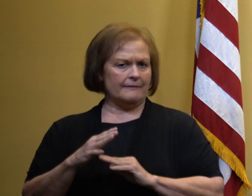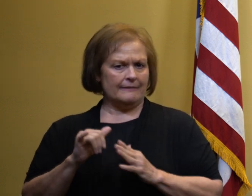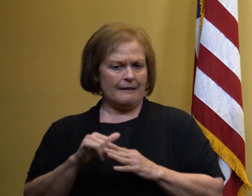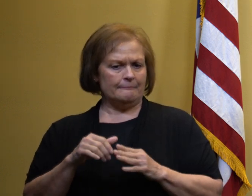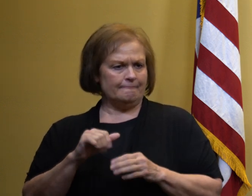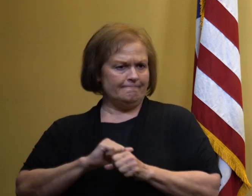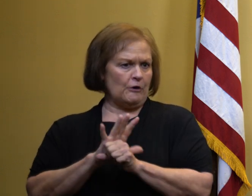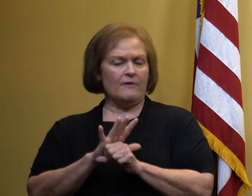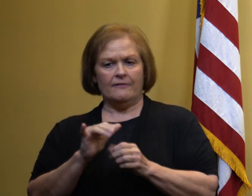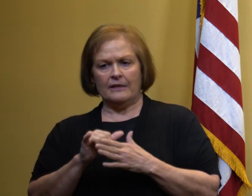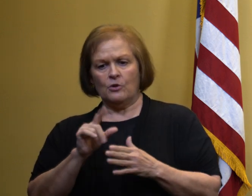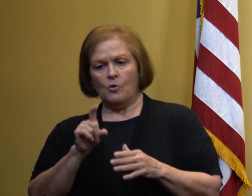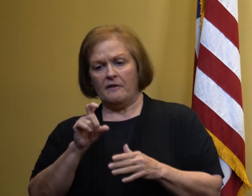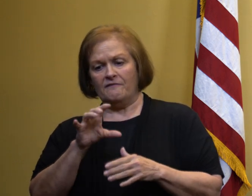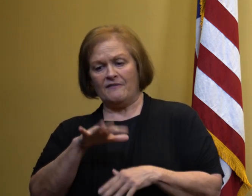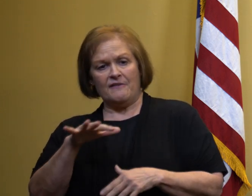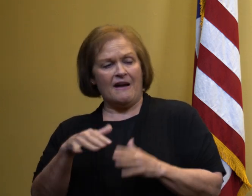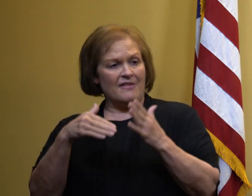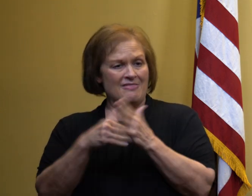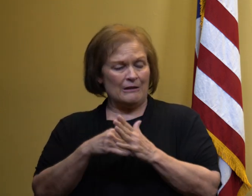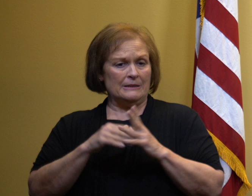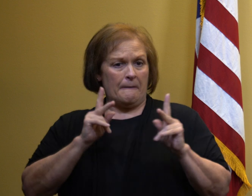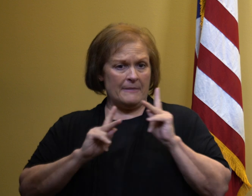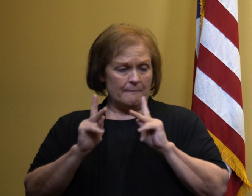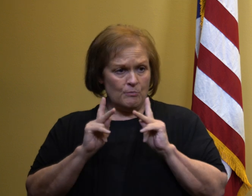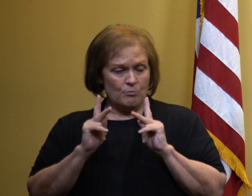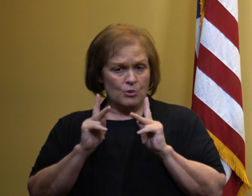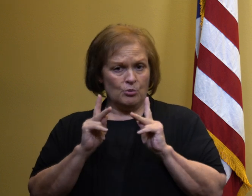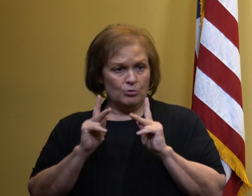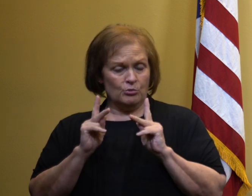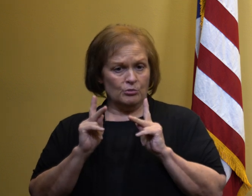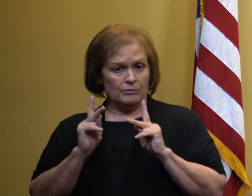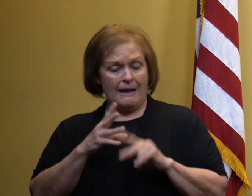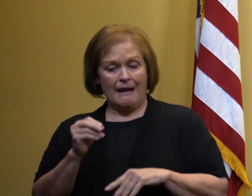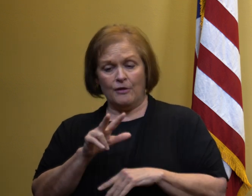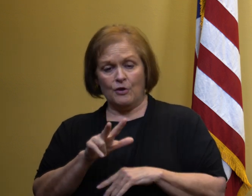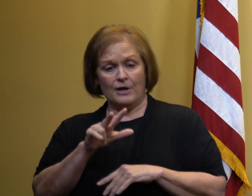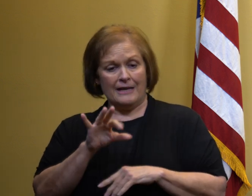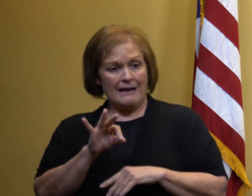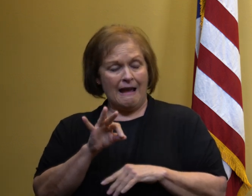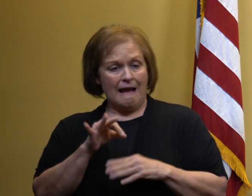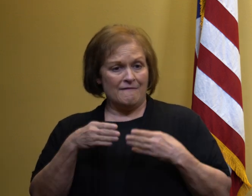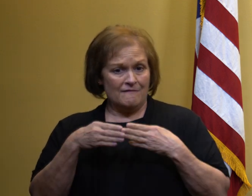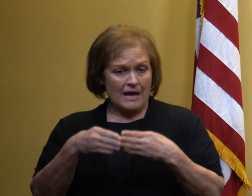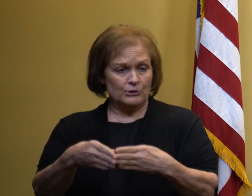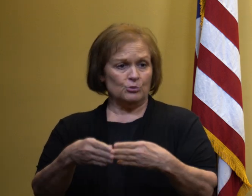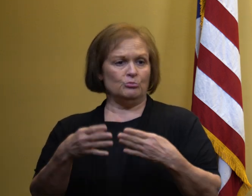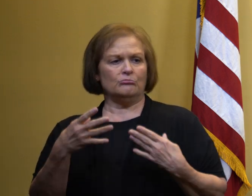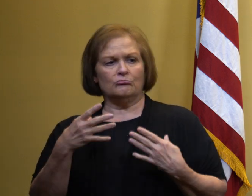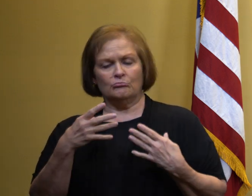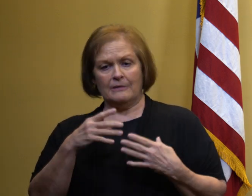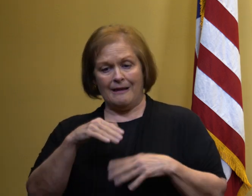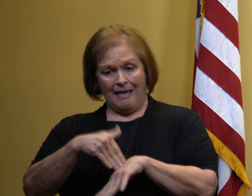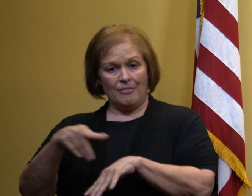over 155,000 passenger movements and 39 cruise vessel calls